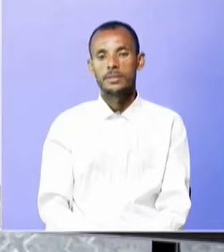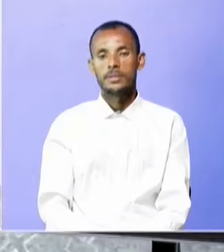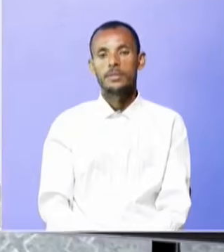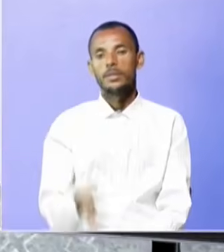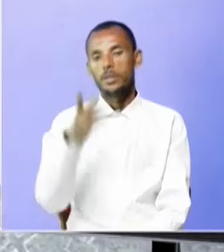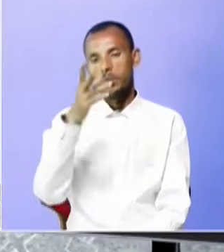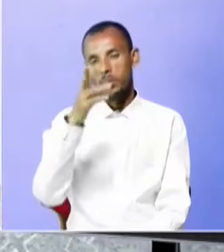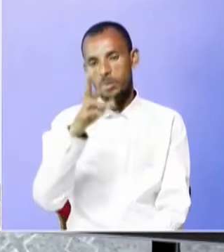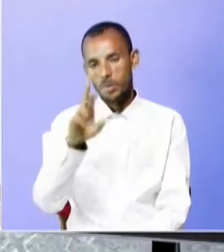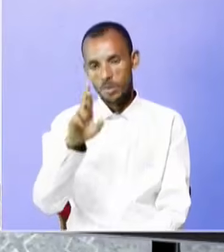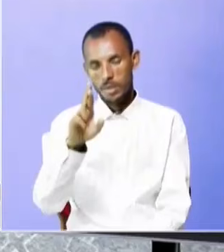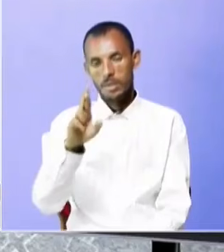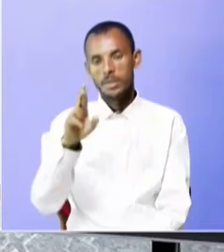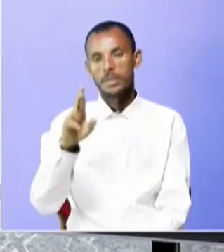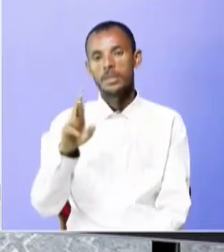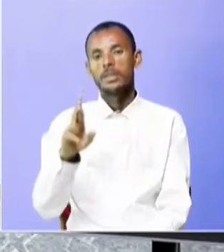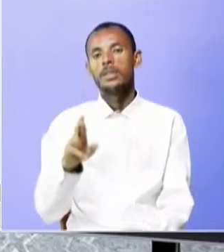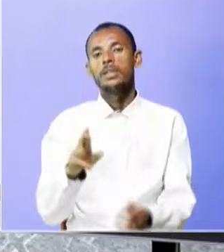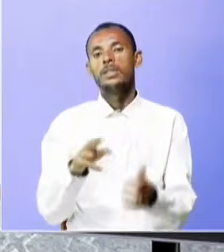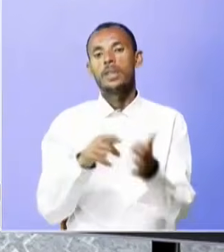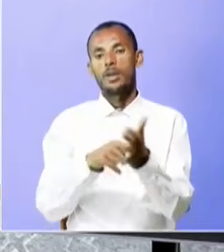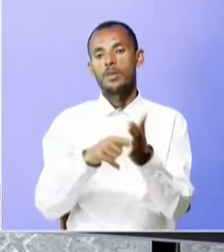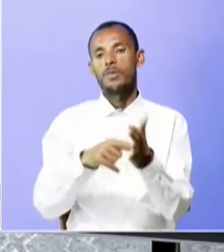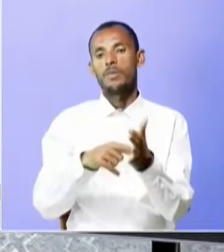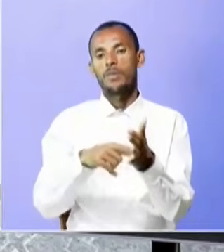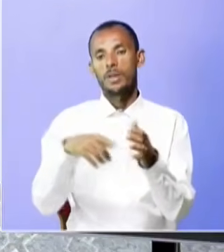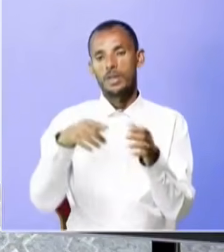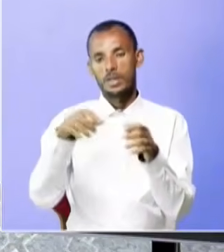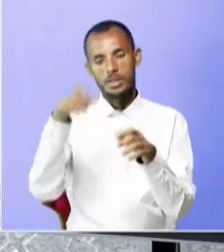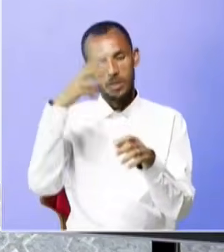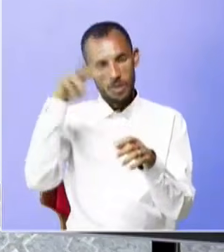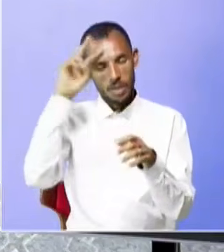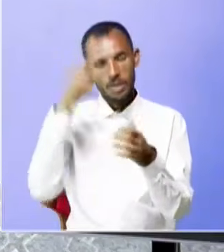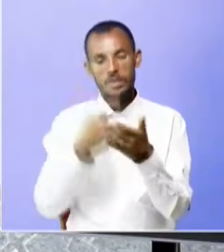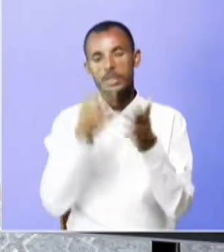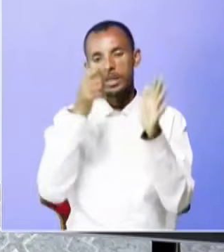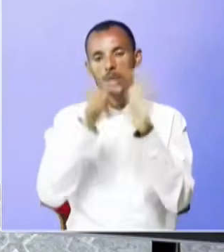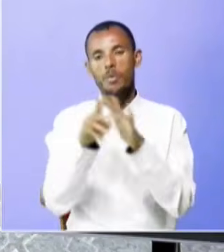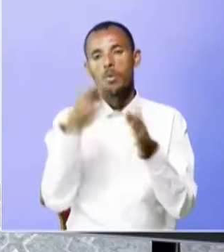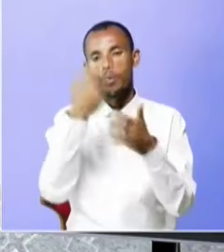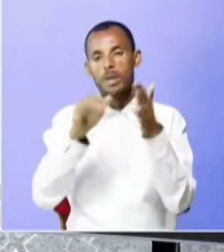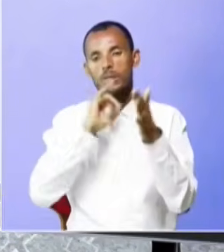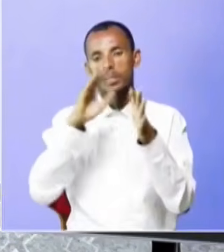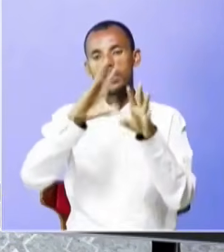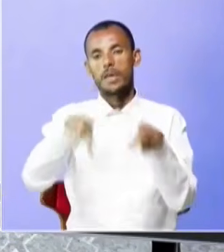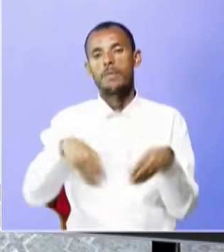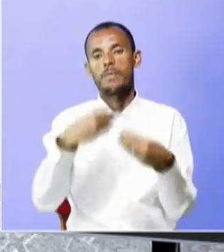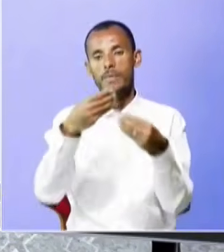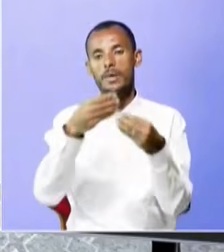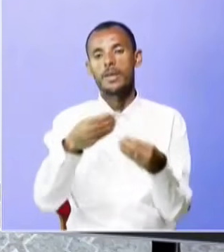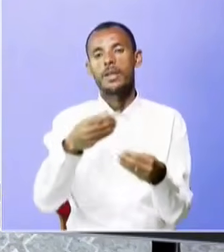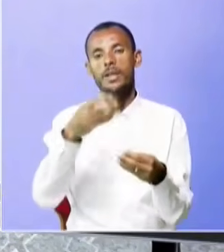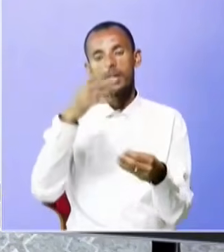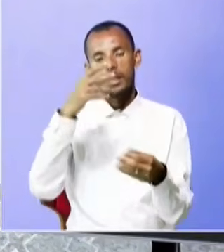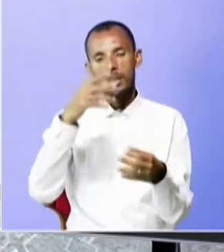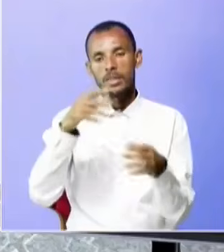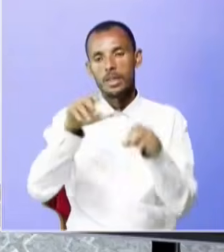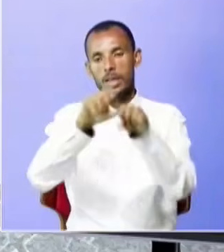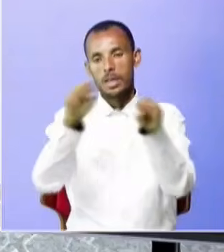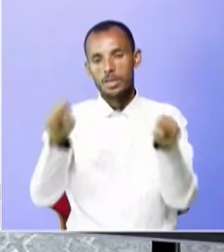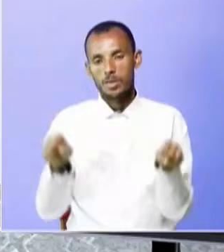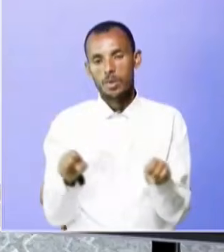Or the side of the square. Okay, in this example, what is given? A square pyramid is